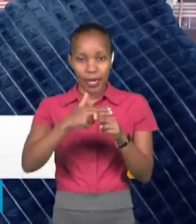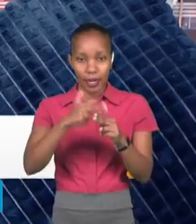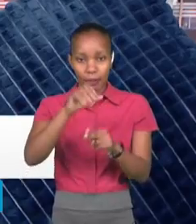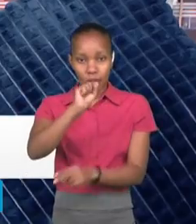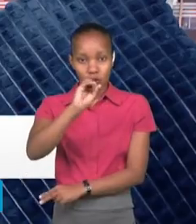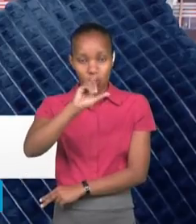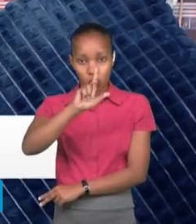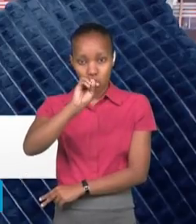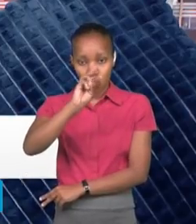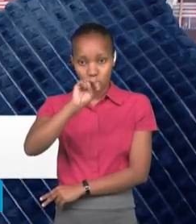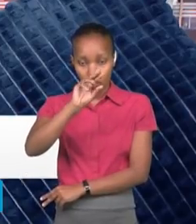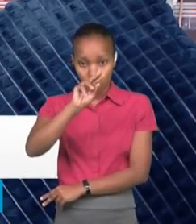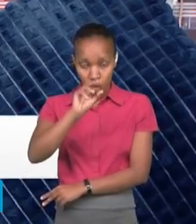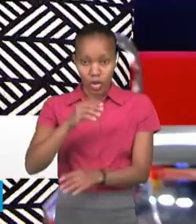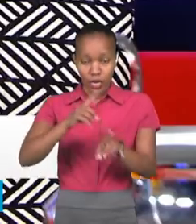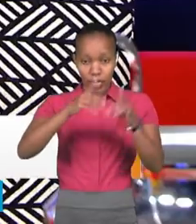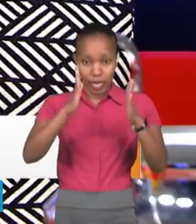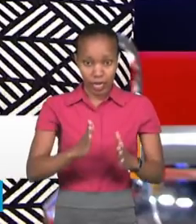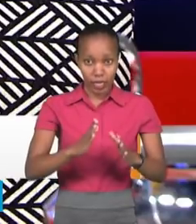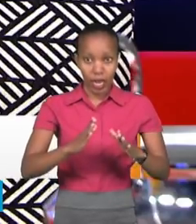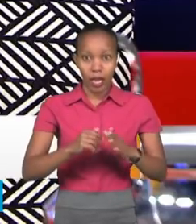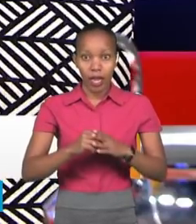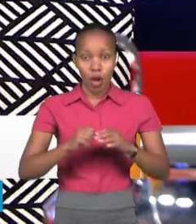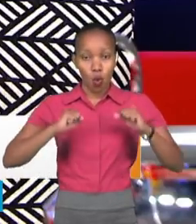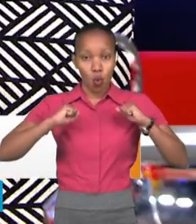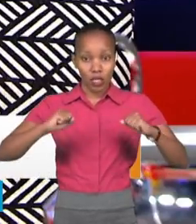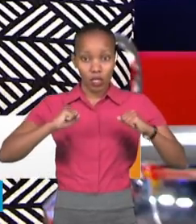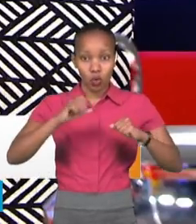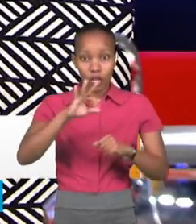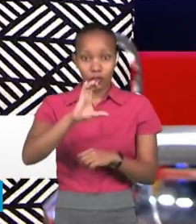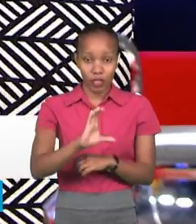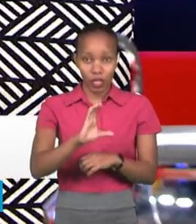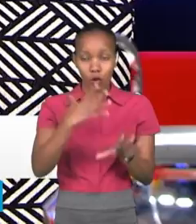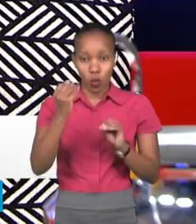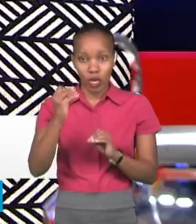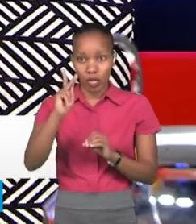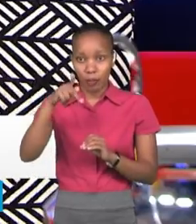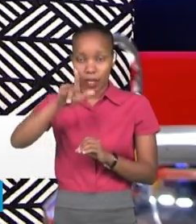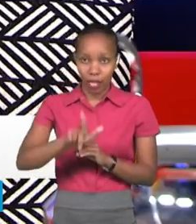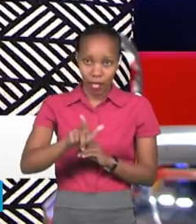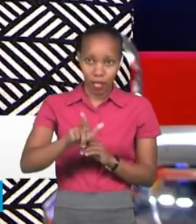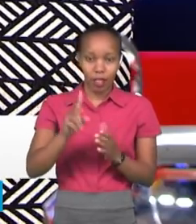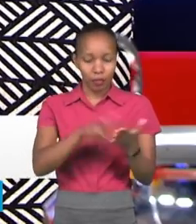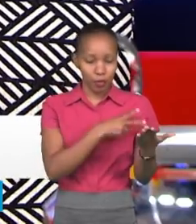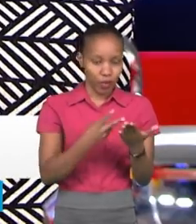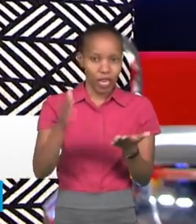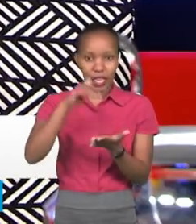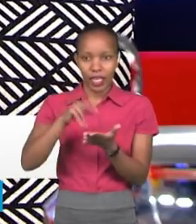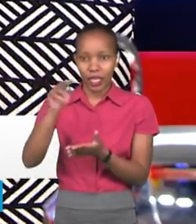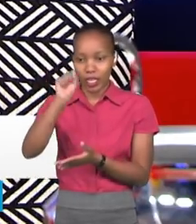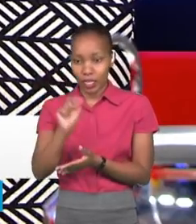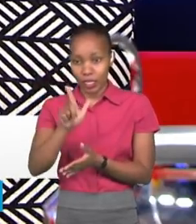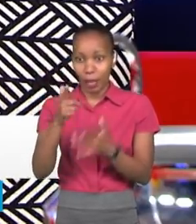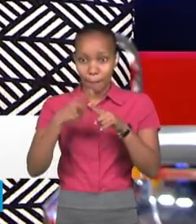founder and sporting director at Wazito FC. Trust me now, there's a year they went to KPL, it was baptism by fire, they went down again to NSL, but right